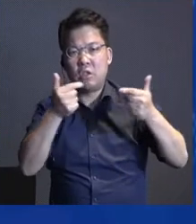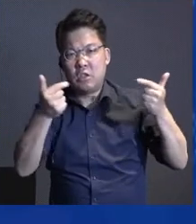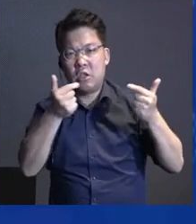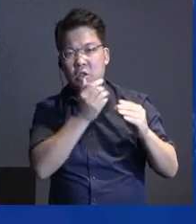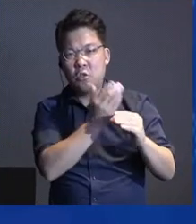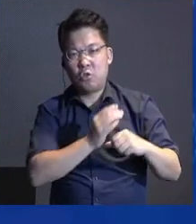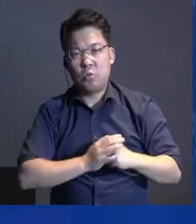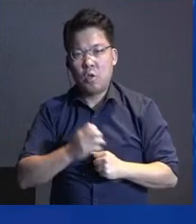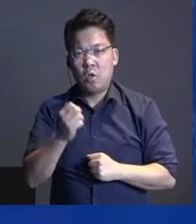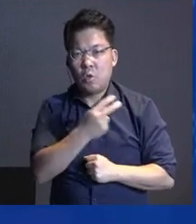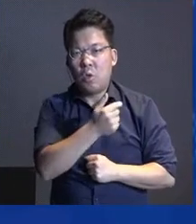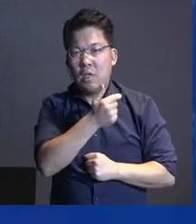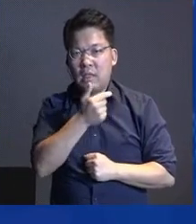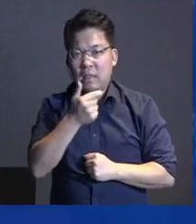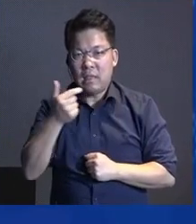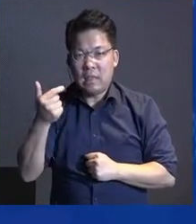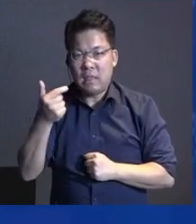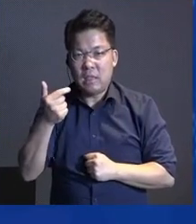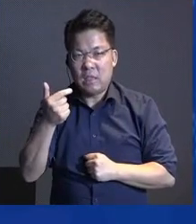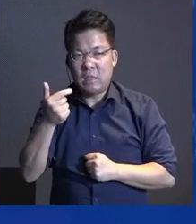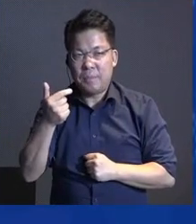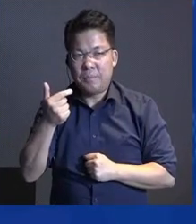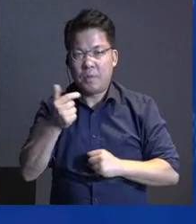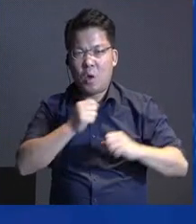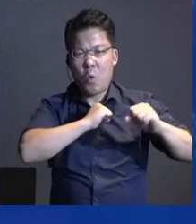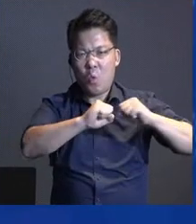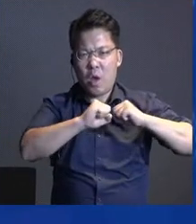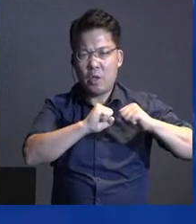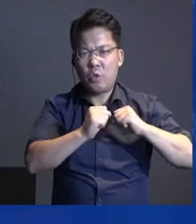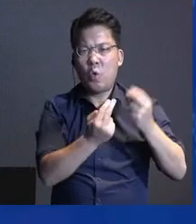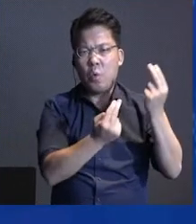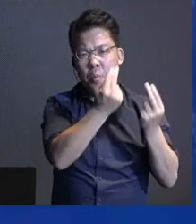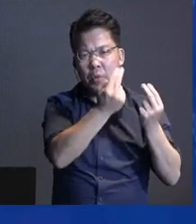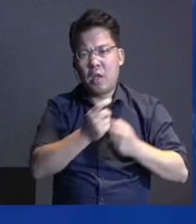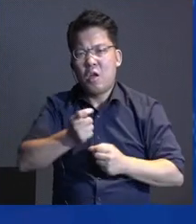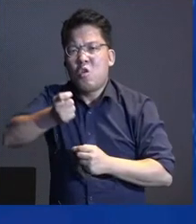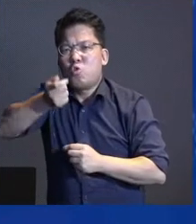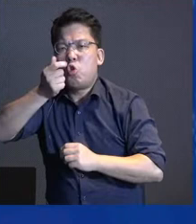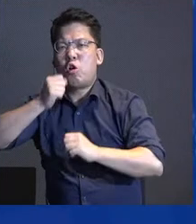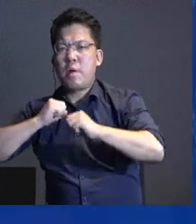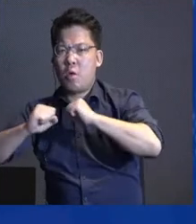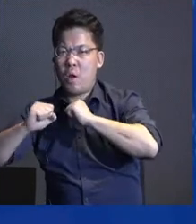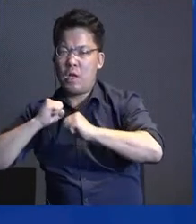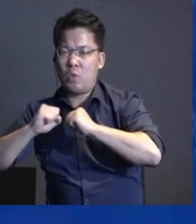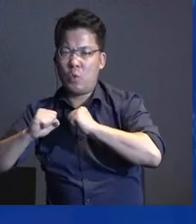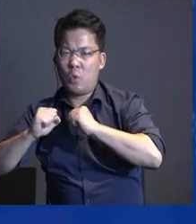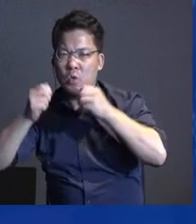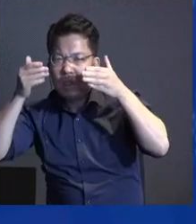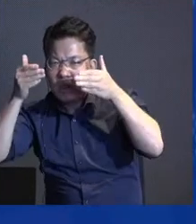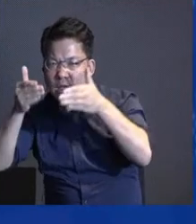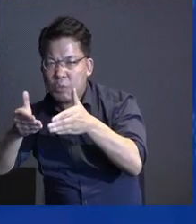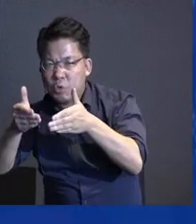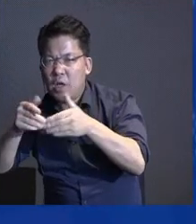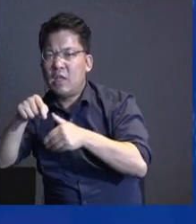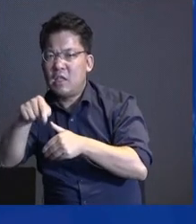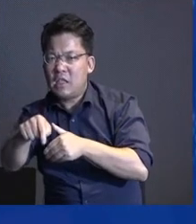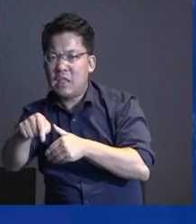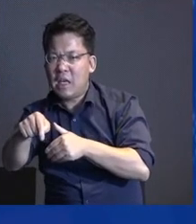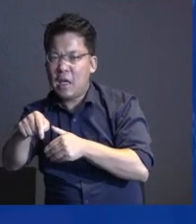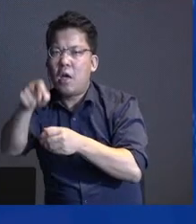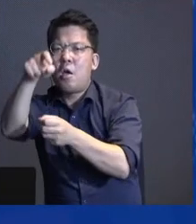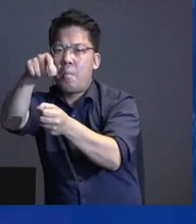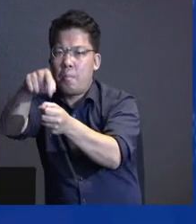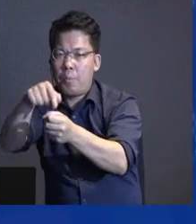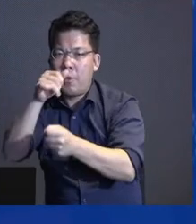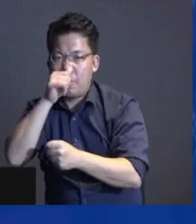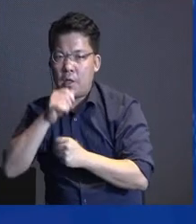to offer new activities also to the clubs. So what we've been doing is organizing regular chats, as we call it.